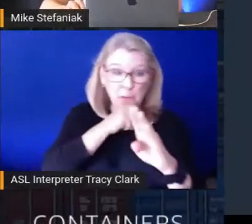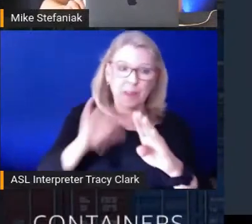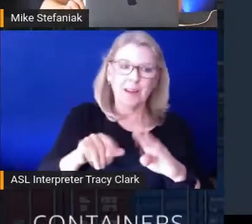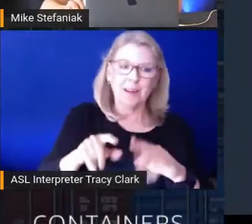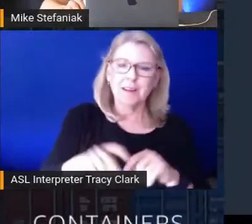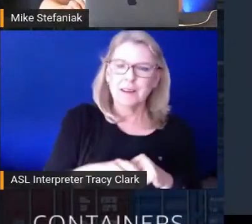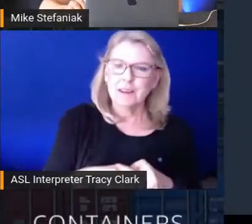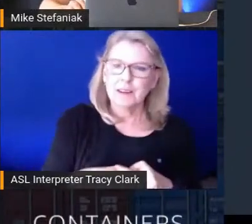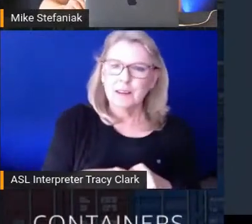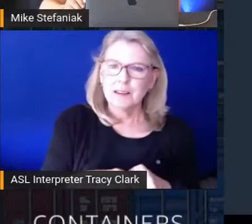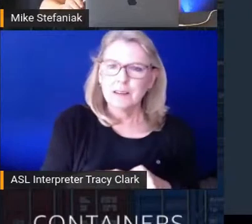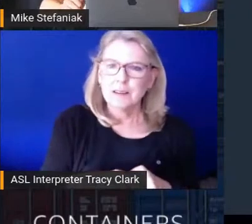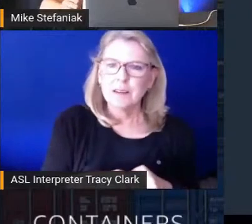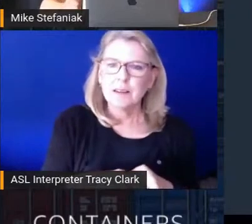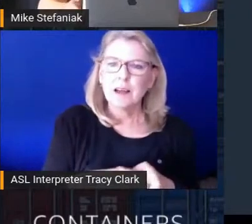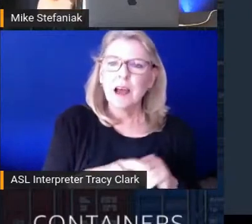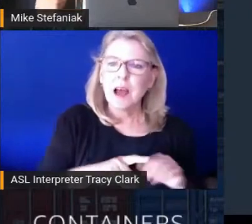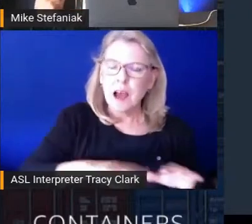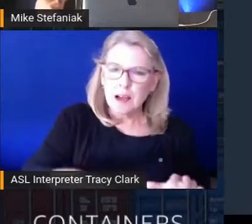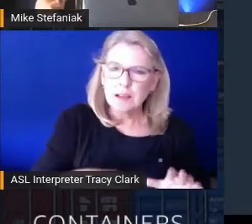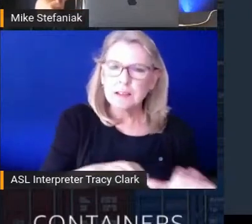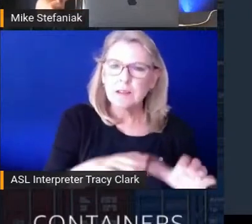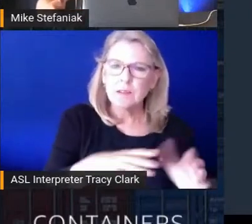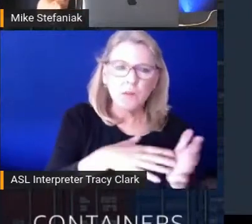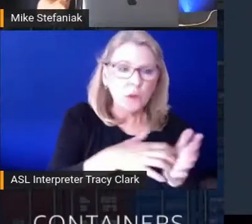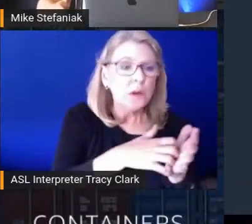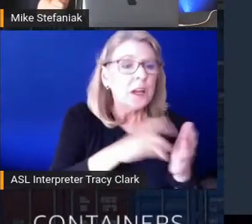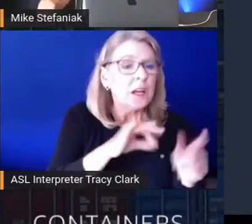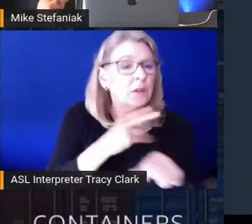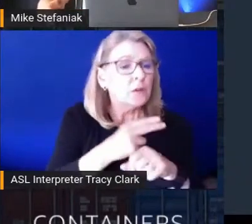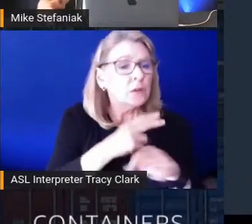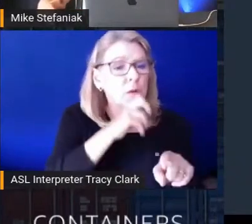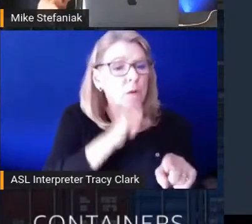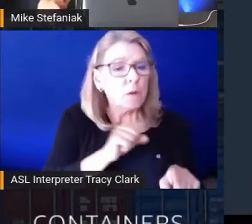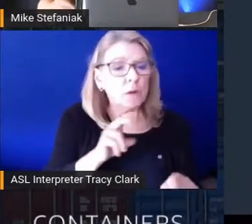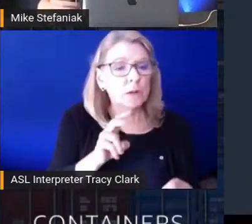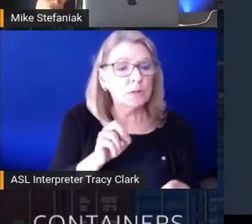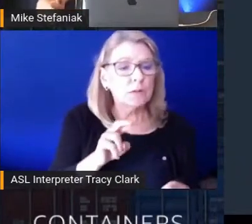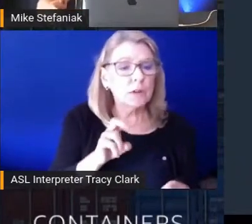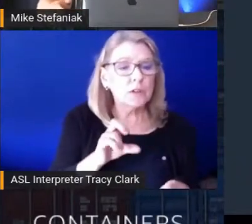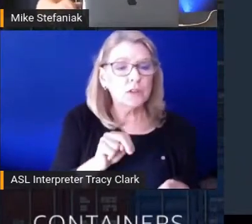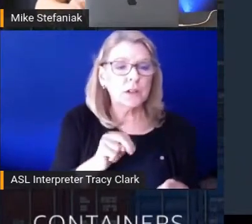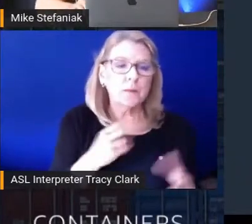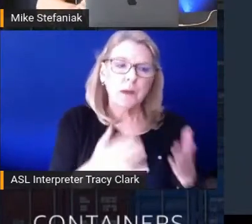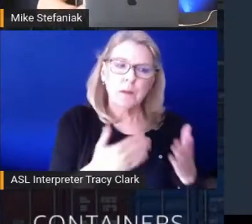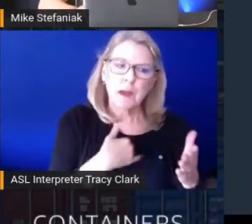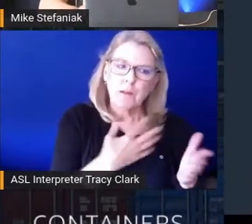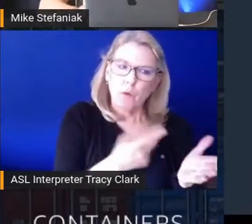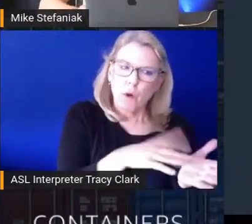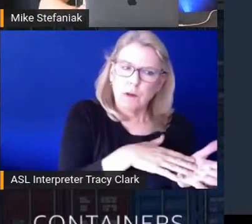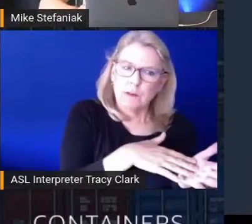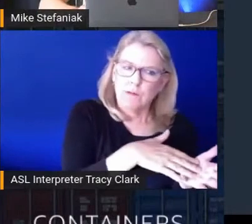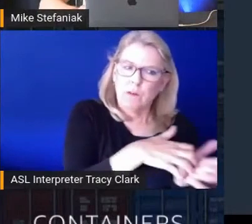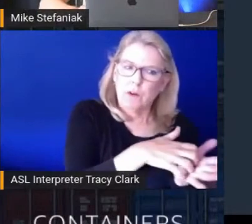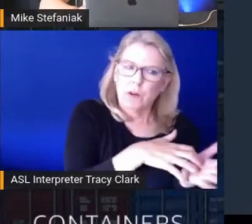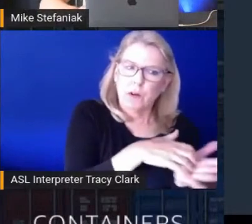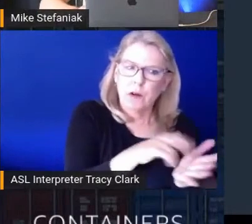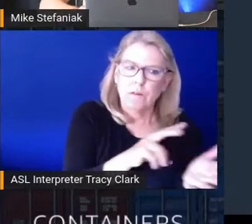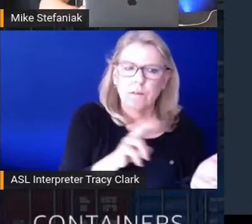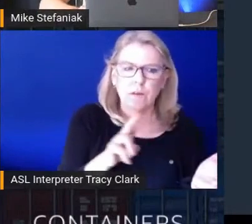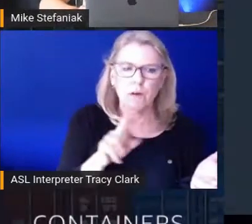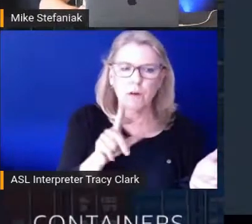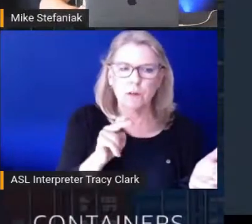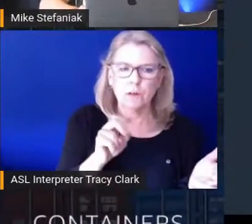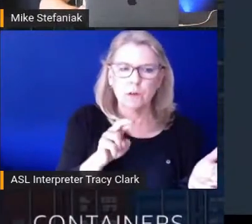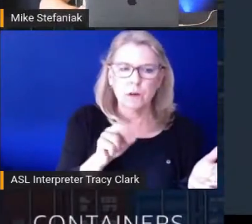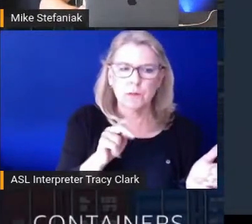old versions. And so if you're on an old version, you might have a vulnerability that we don't even know about. So that's why we have the policy of the way it